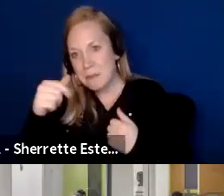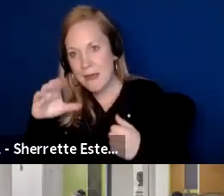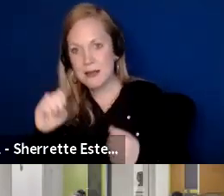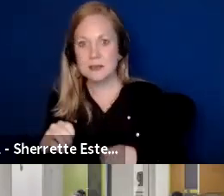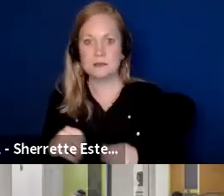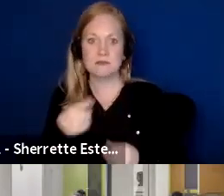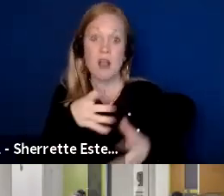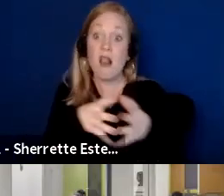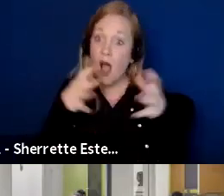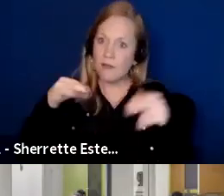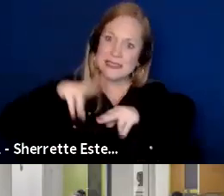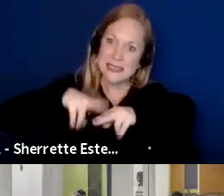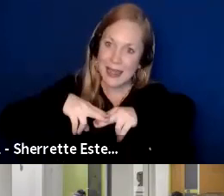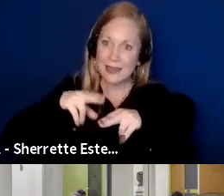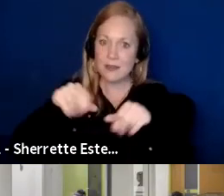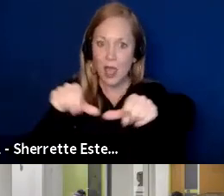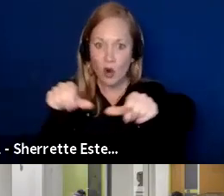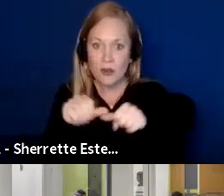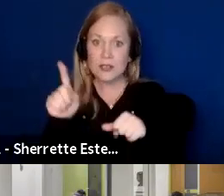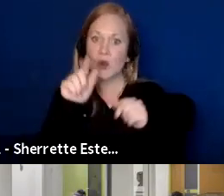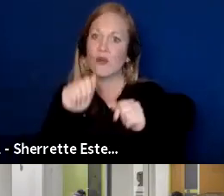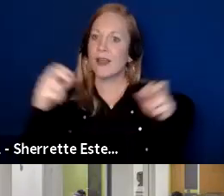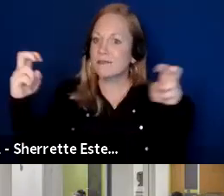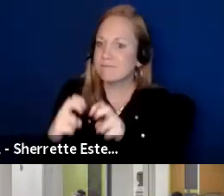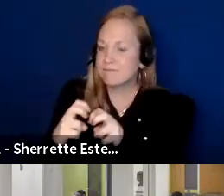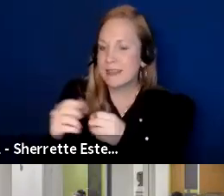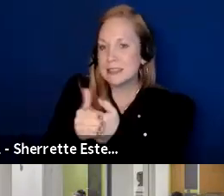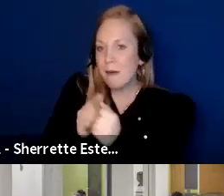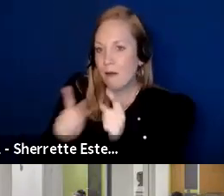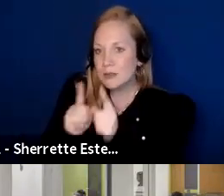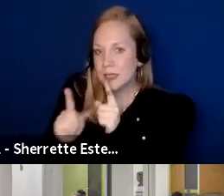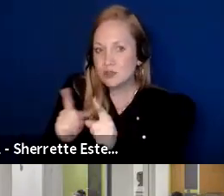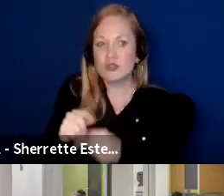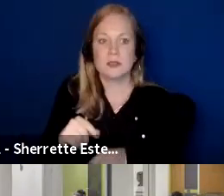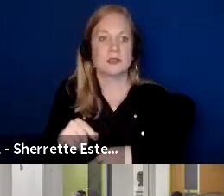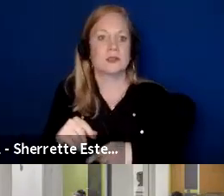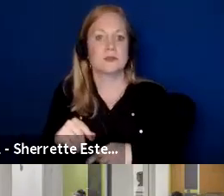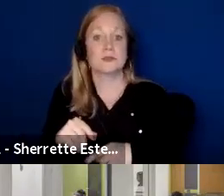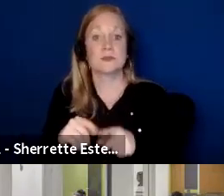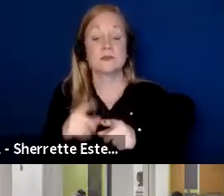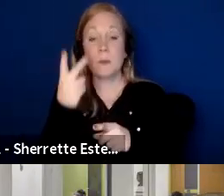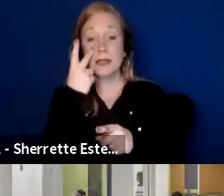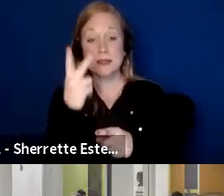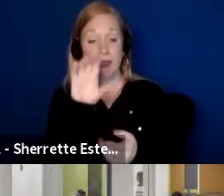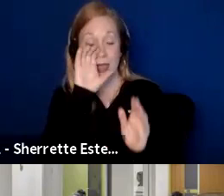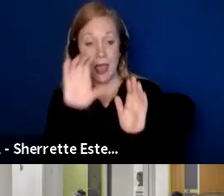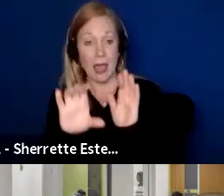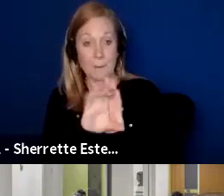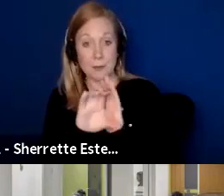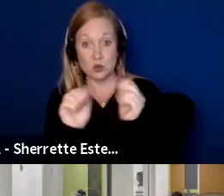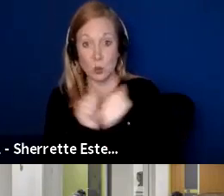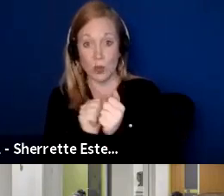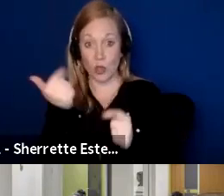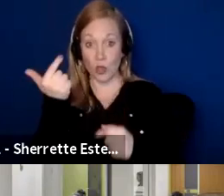of seating areas where there can be intimate conversation, a variety of seating areas. If you look at the image that has the